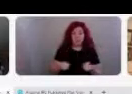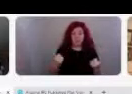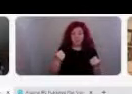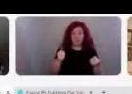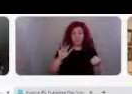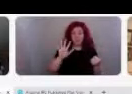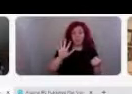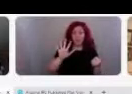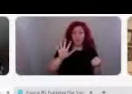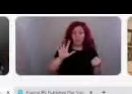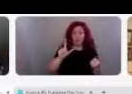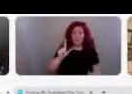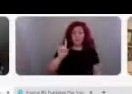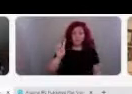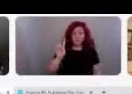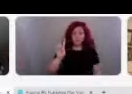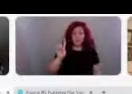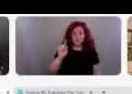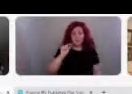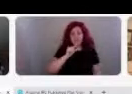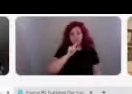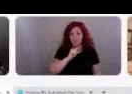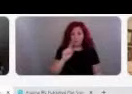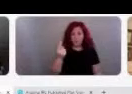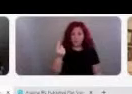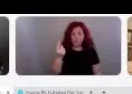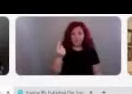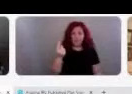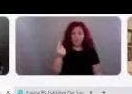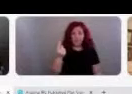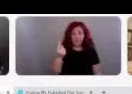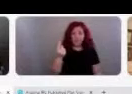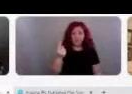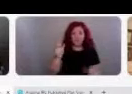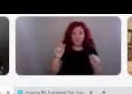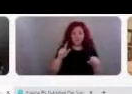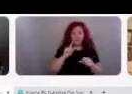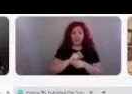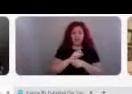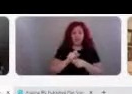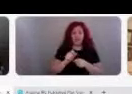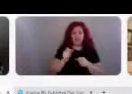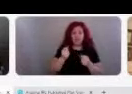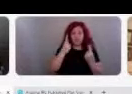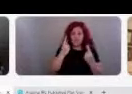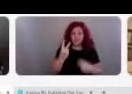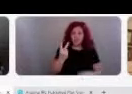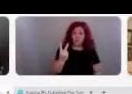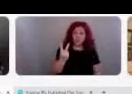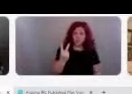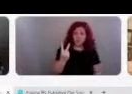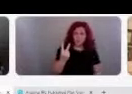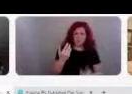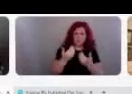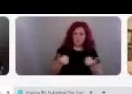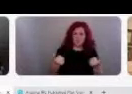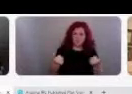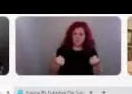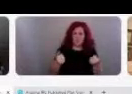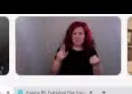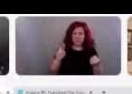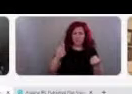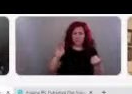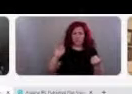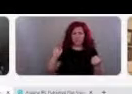into five legislative districts and i could understand two but um um dividing urban and